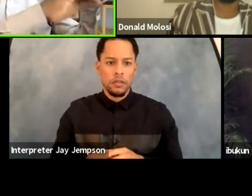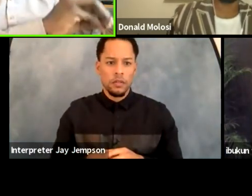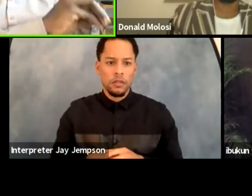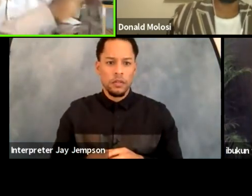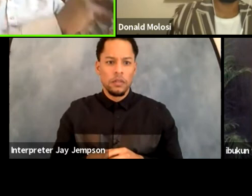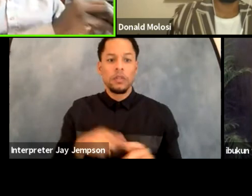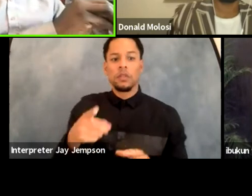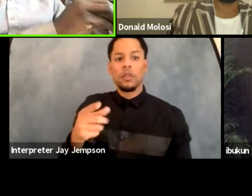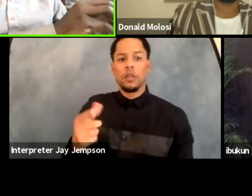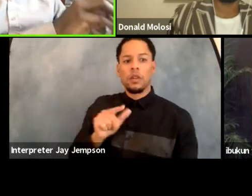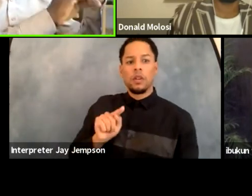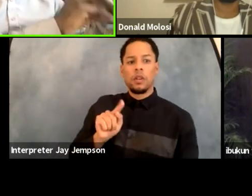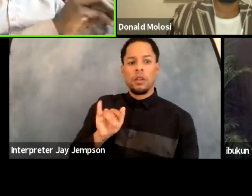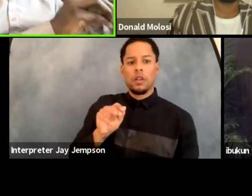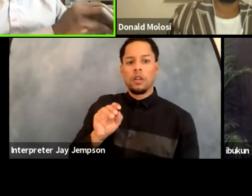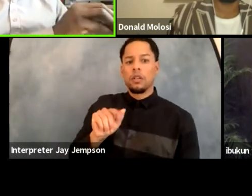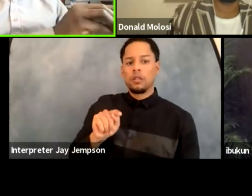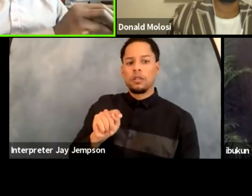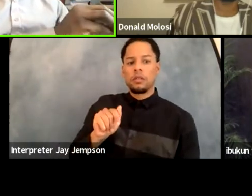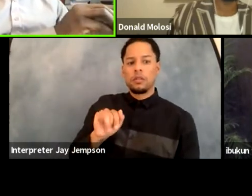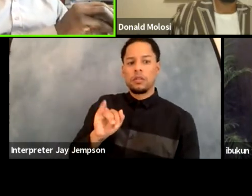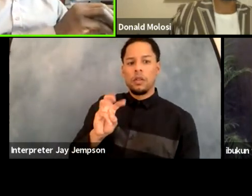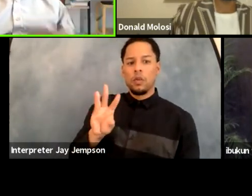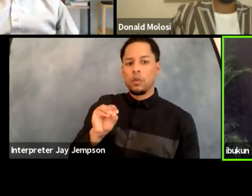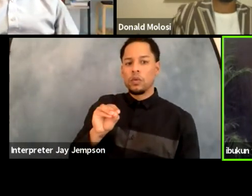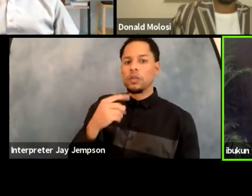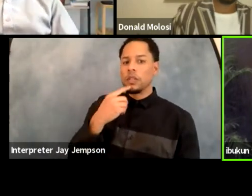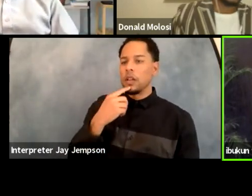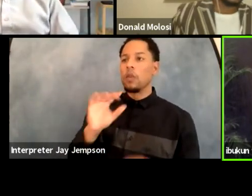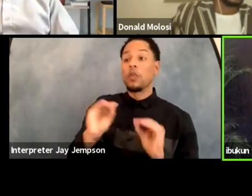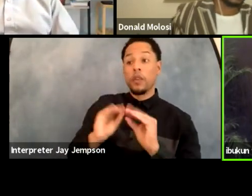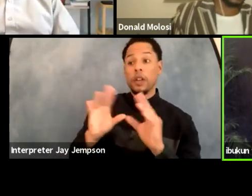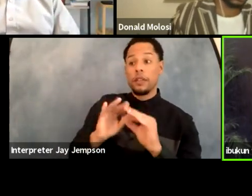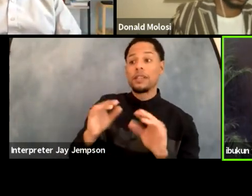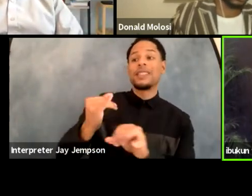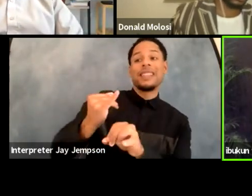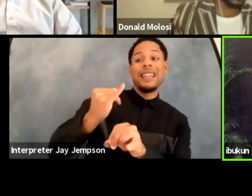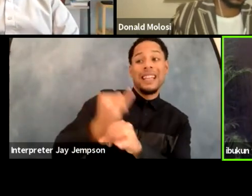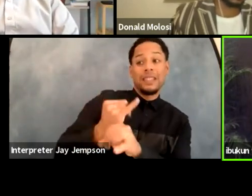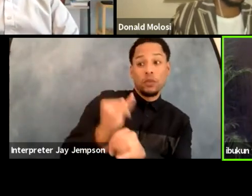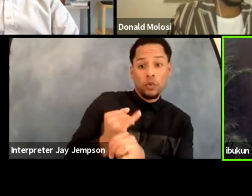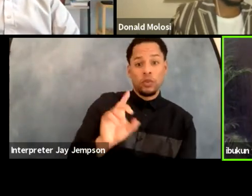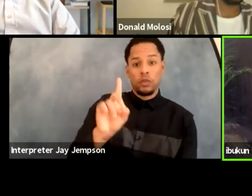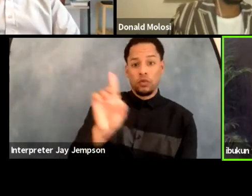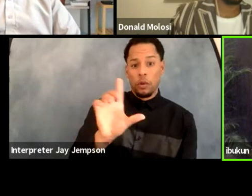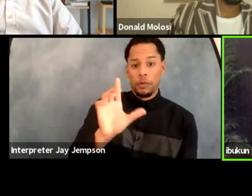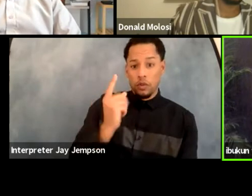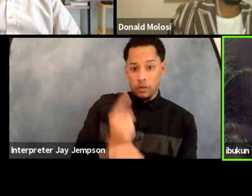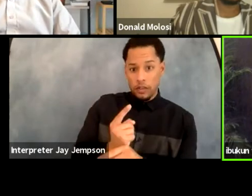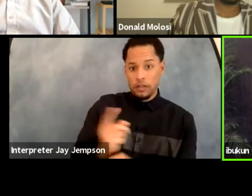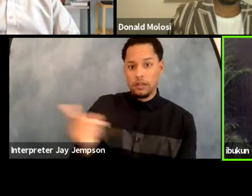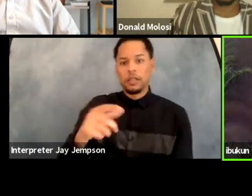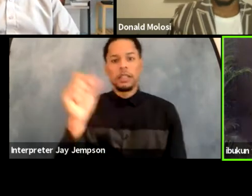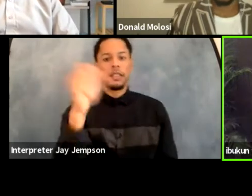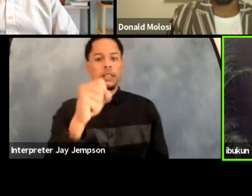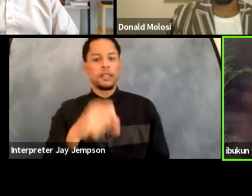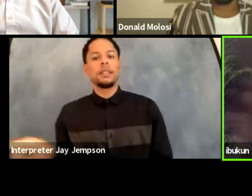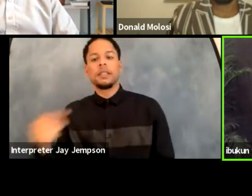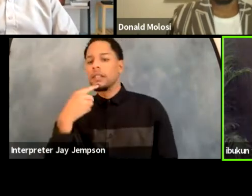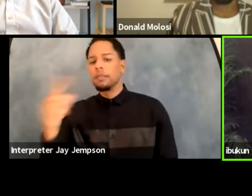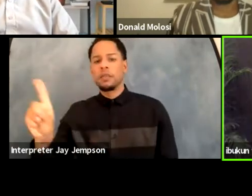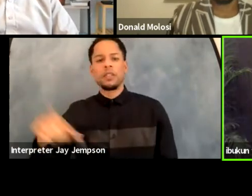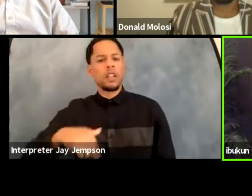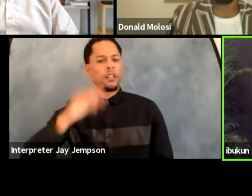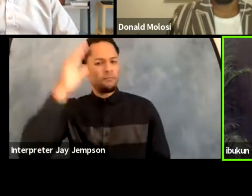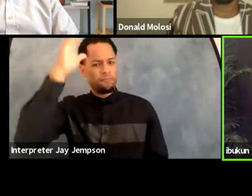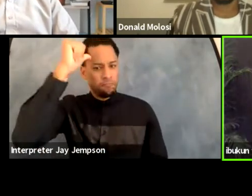an institutional dramaturg for that particular. Yes, an institutional dramaturg. You know, this and this is what you can do, you know, to